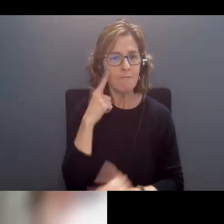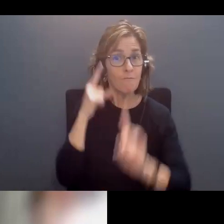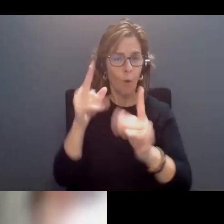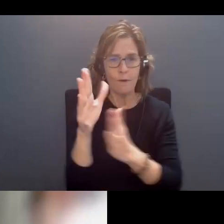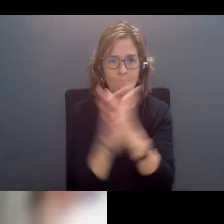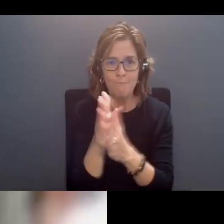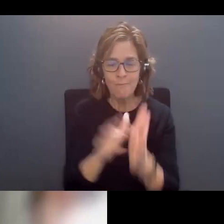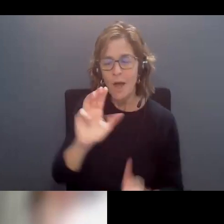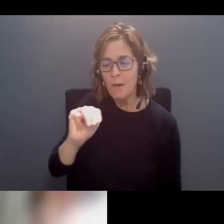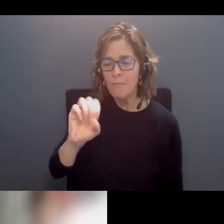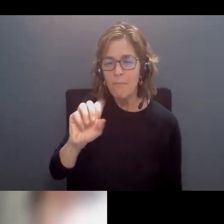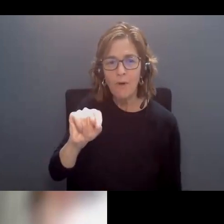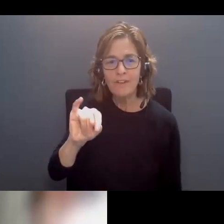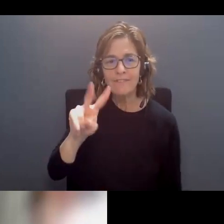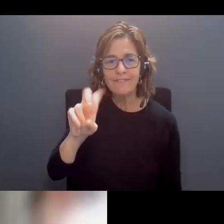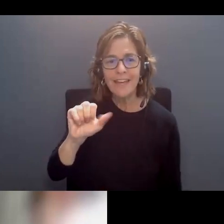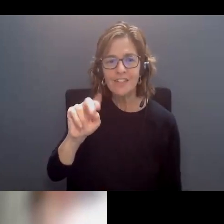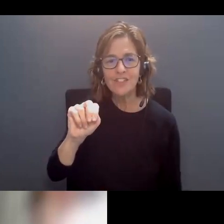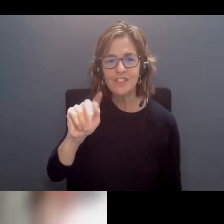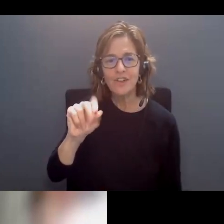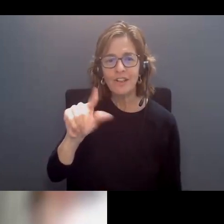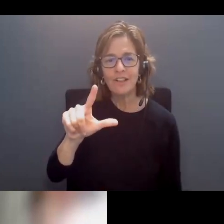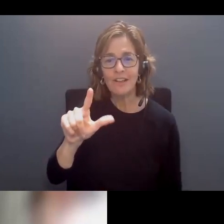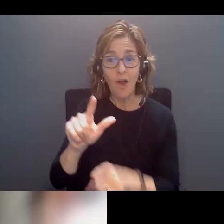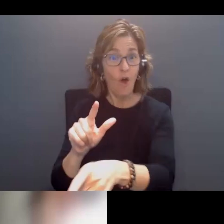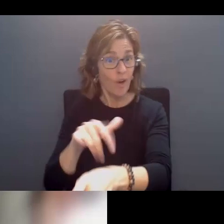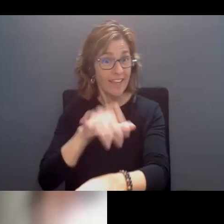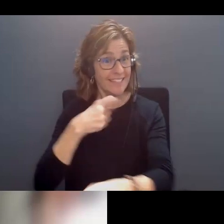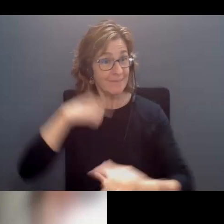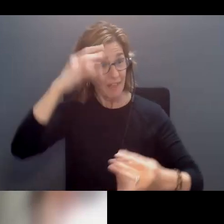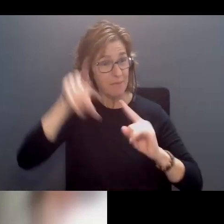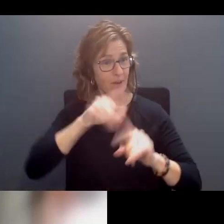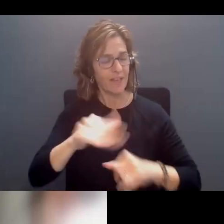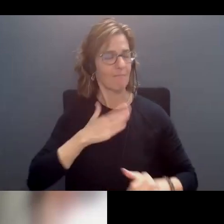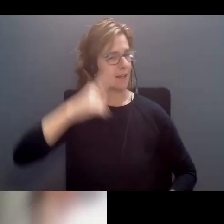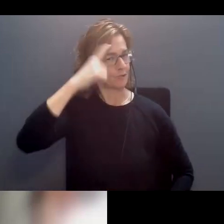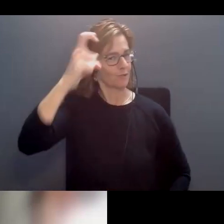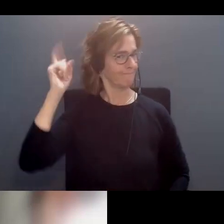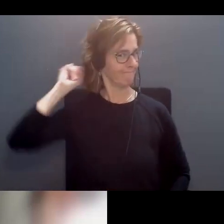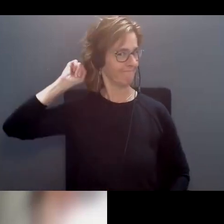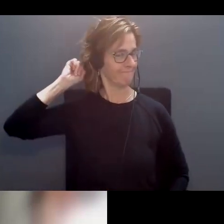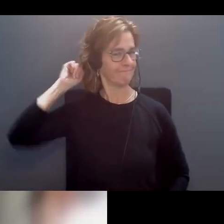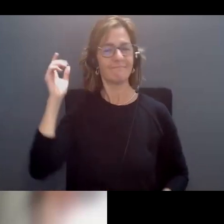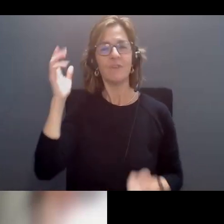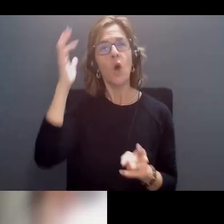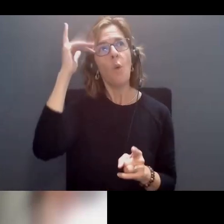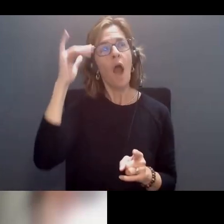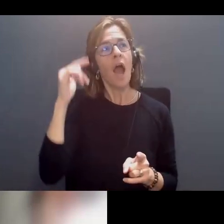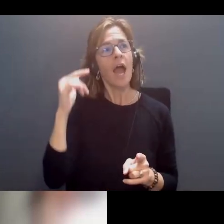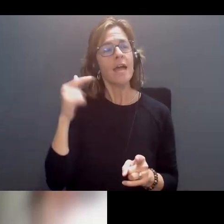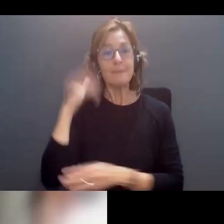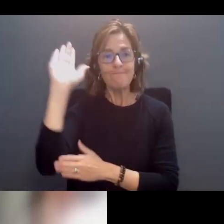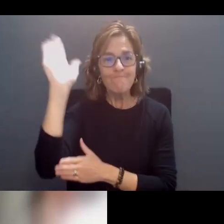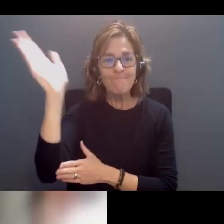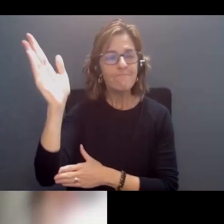It's been a bit of a dream of mine to be a motivational speaker as well, because I want to make a difference in the world to show